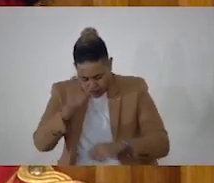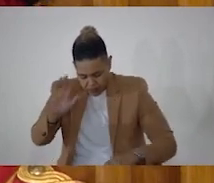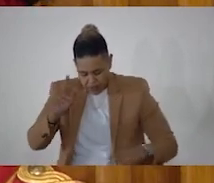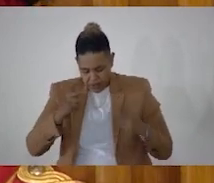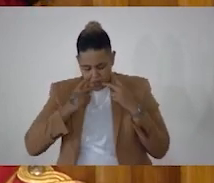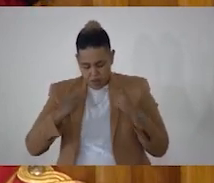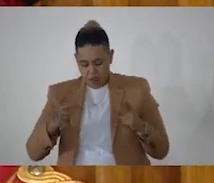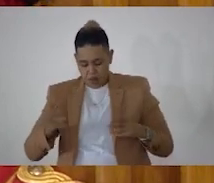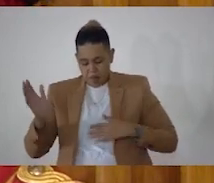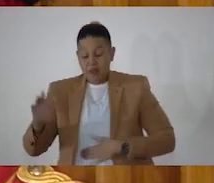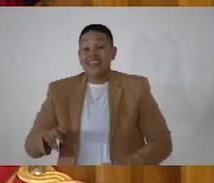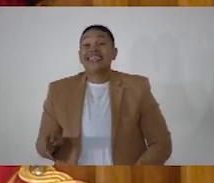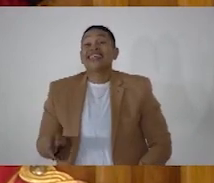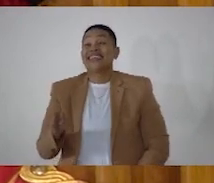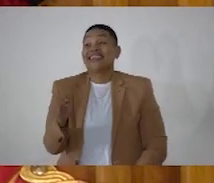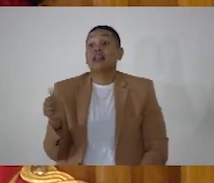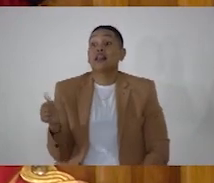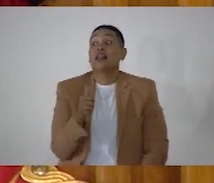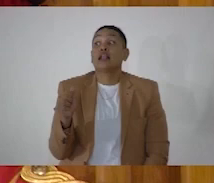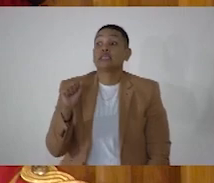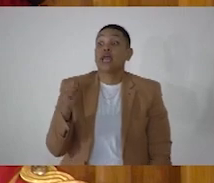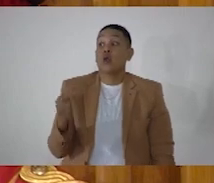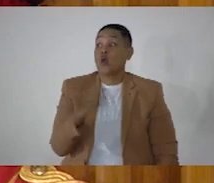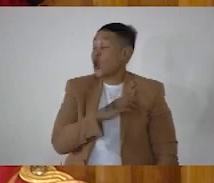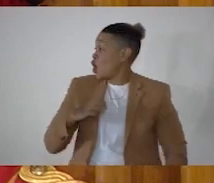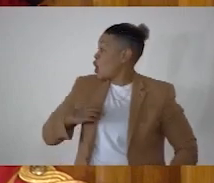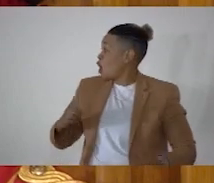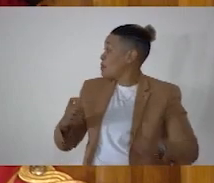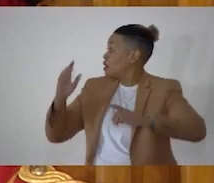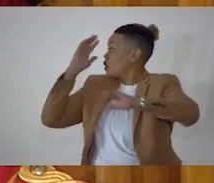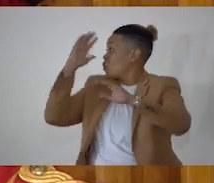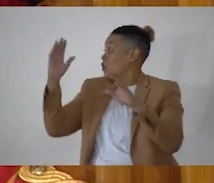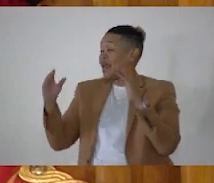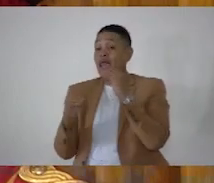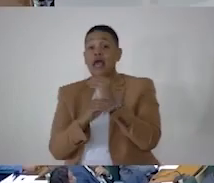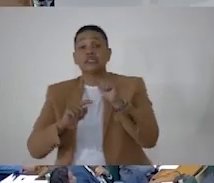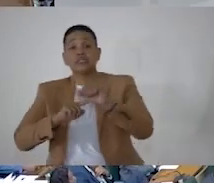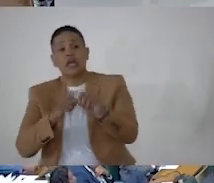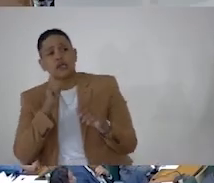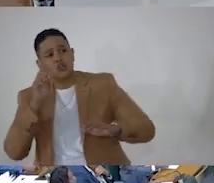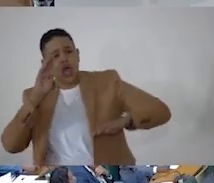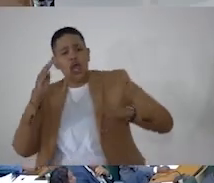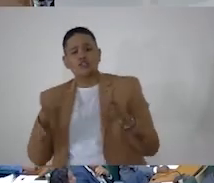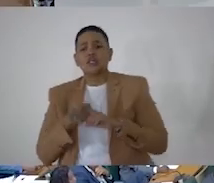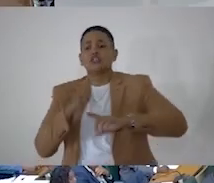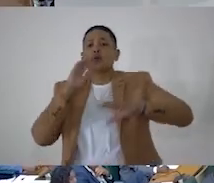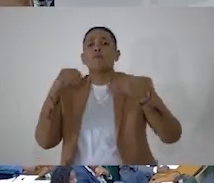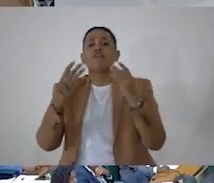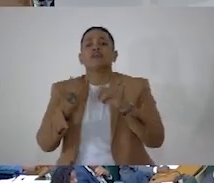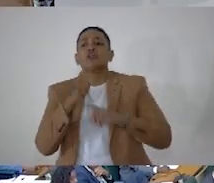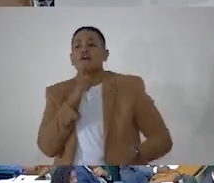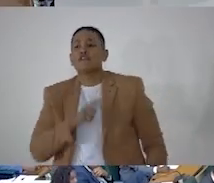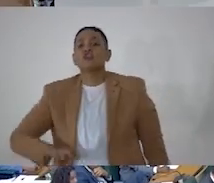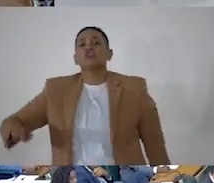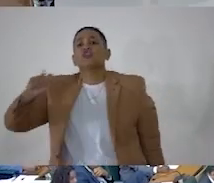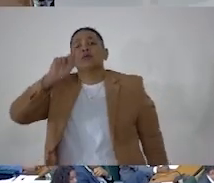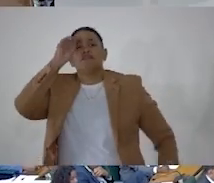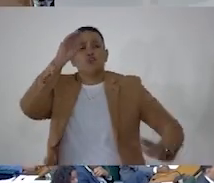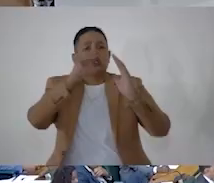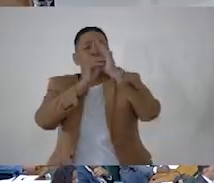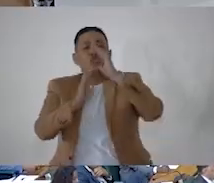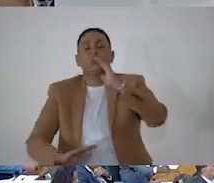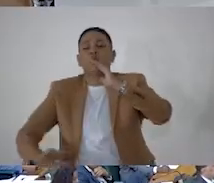Passenger Transport Stakeholder Committee will begin to address the provision of transportation for